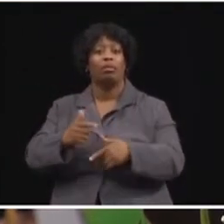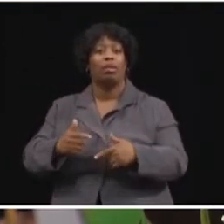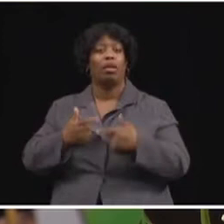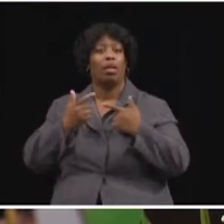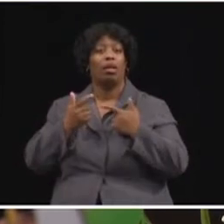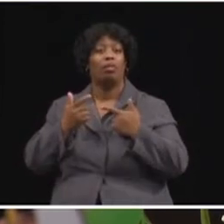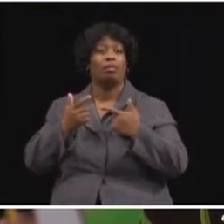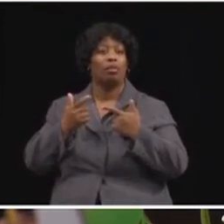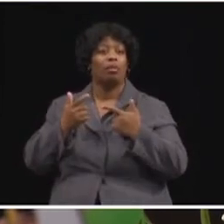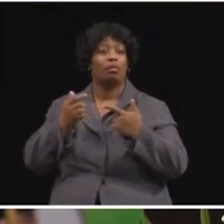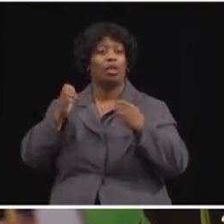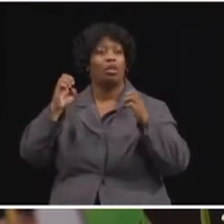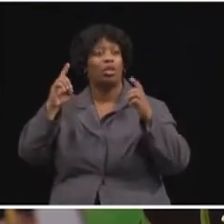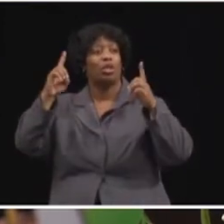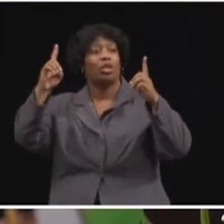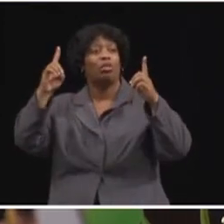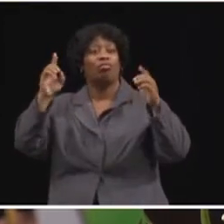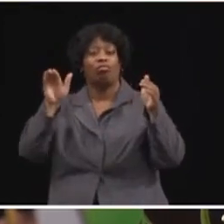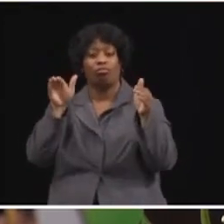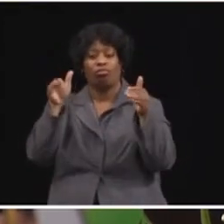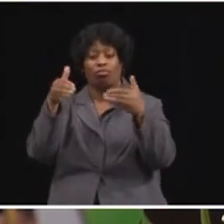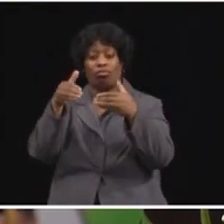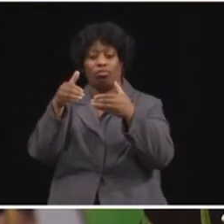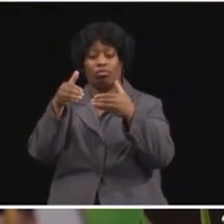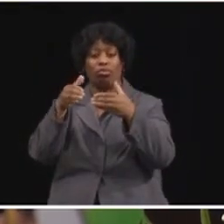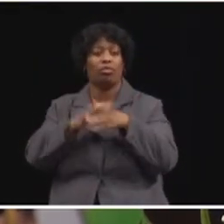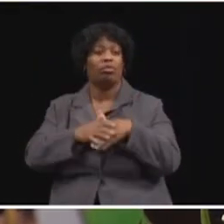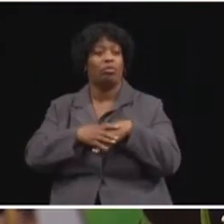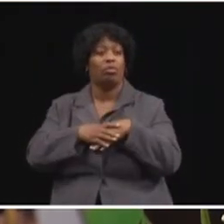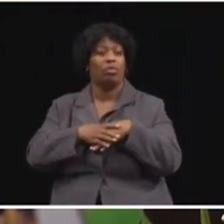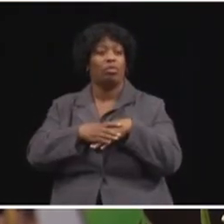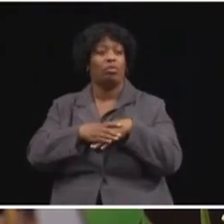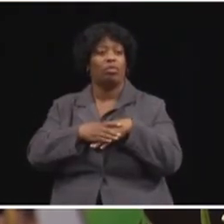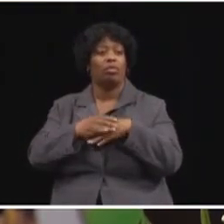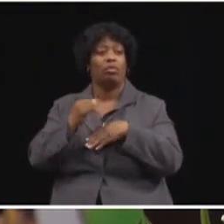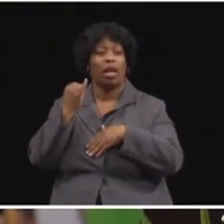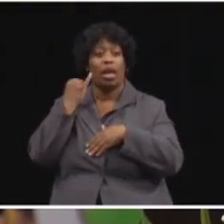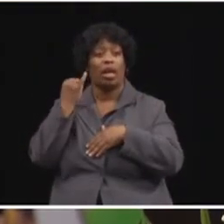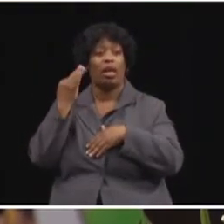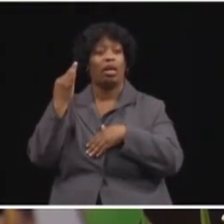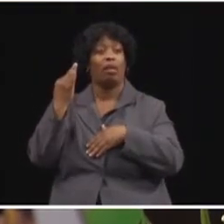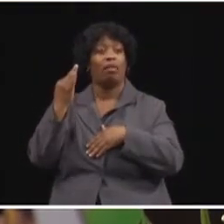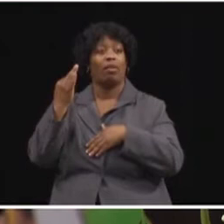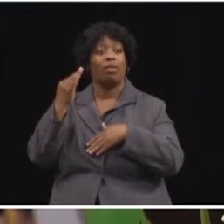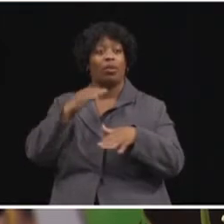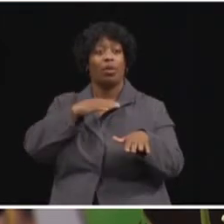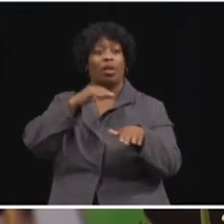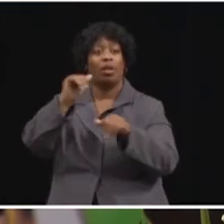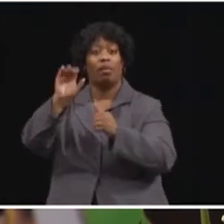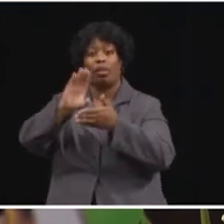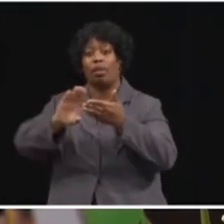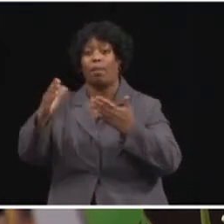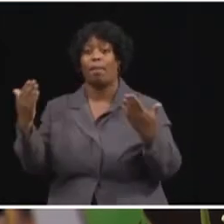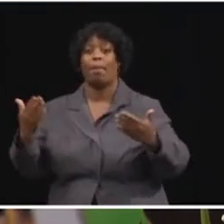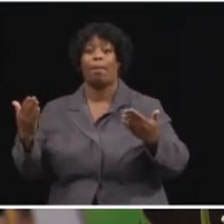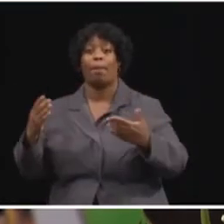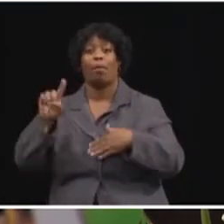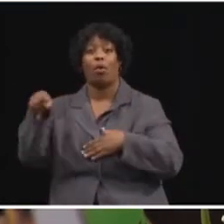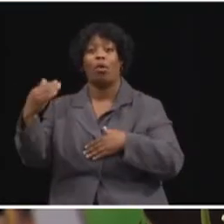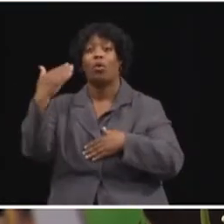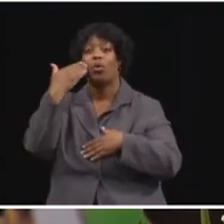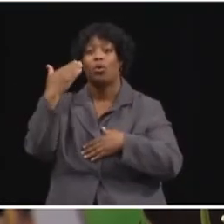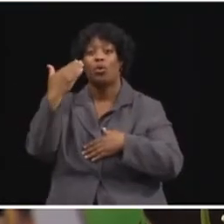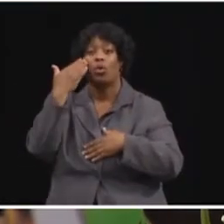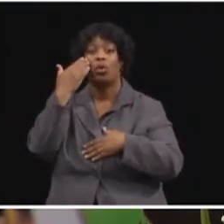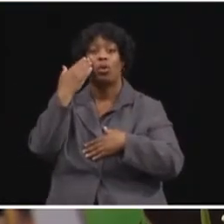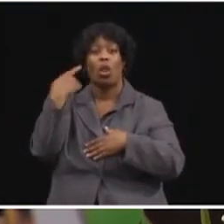intellectual boundaries of only the space that you know of. If you leave this school only knowing people who